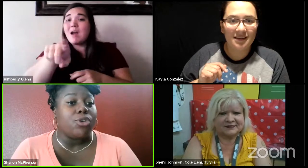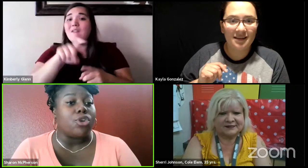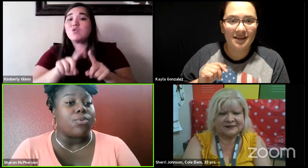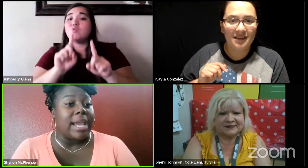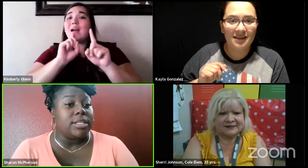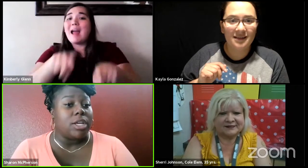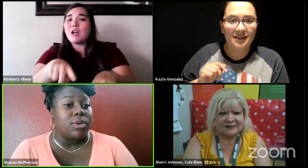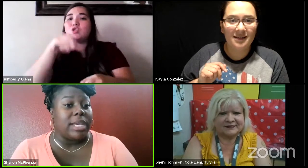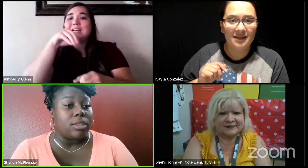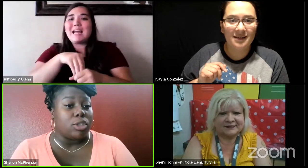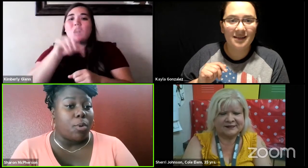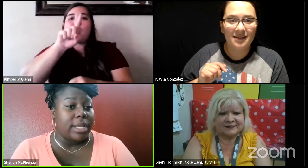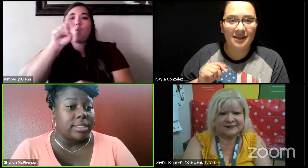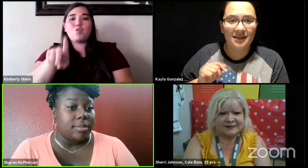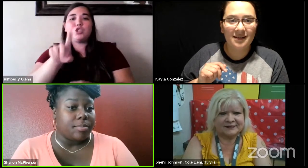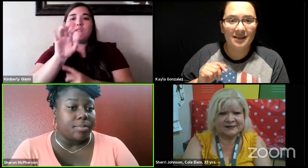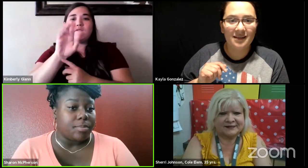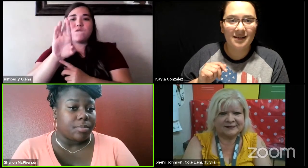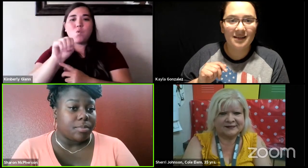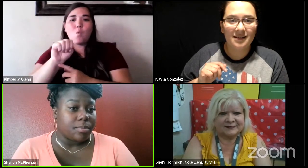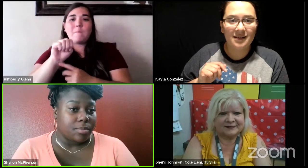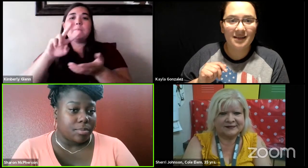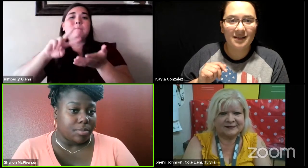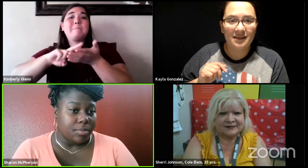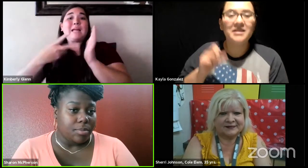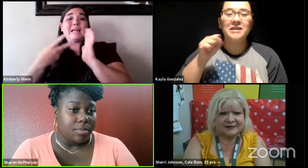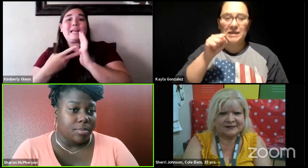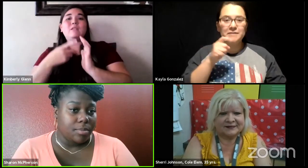And if you're right, you get those points.